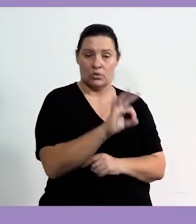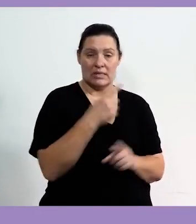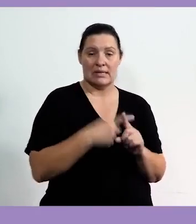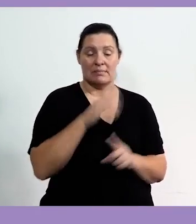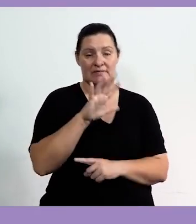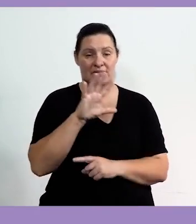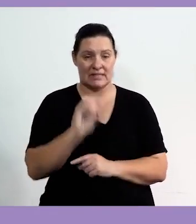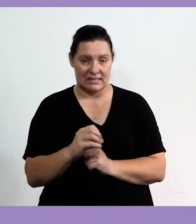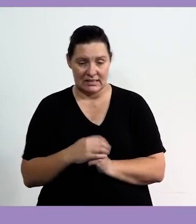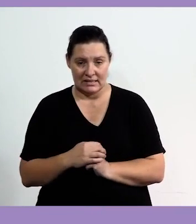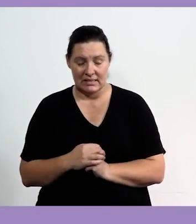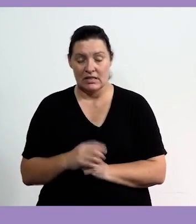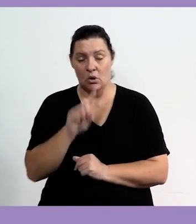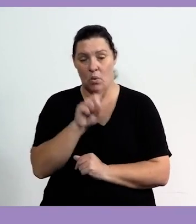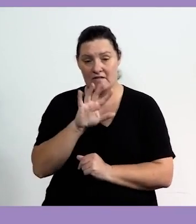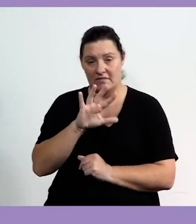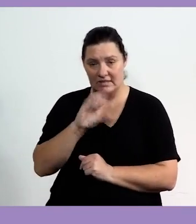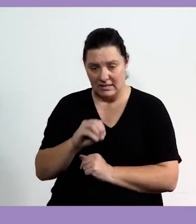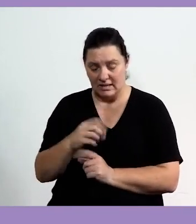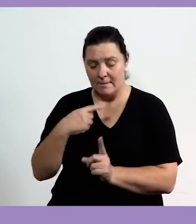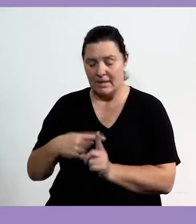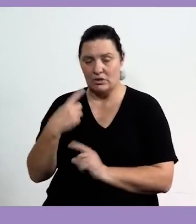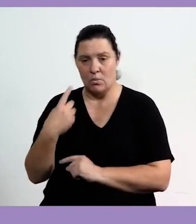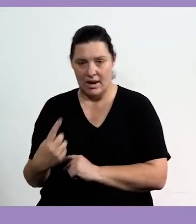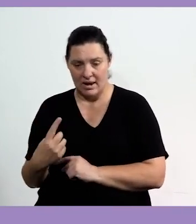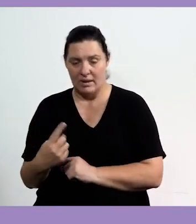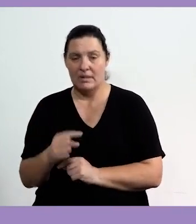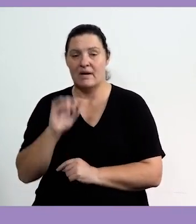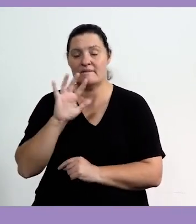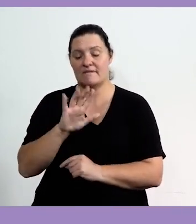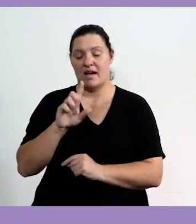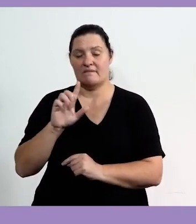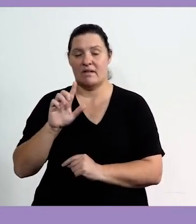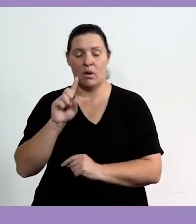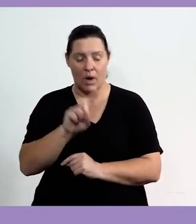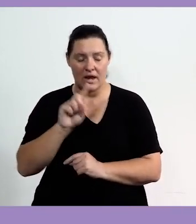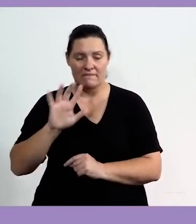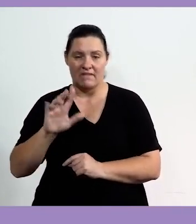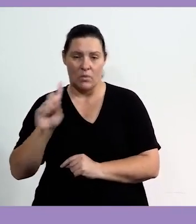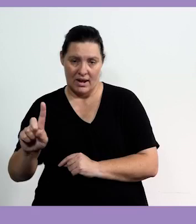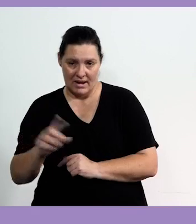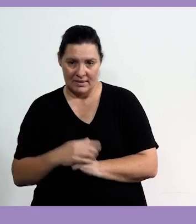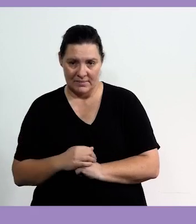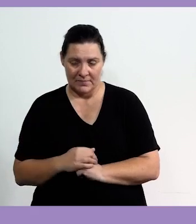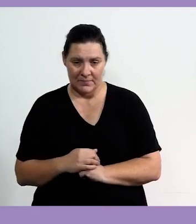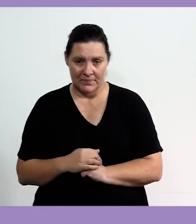That's going to be 3 multiplied by 50. And then when we add 1, that is going to give us